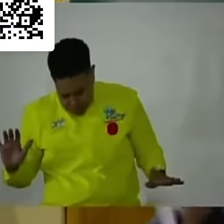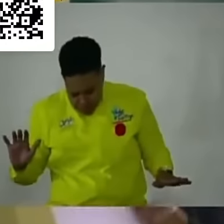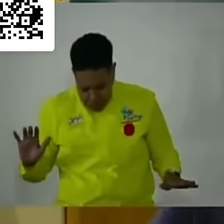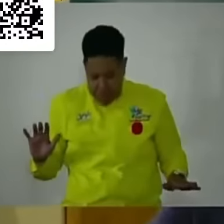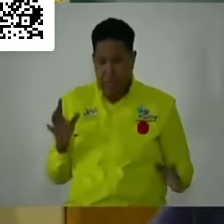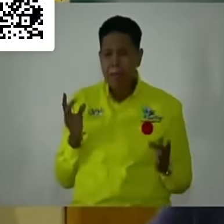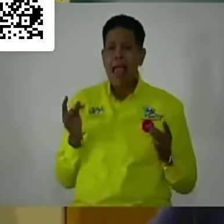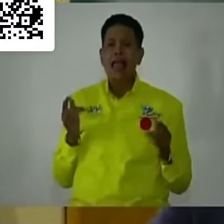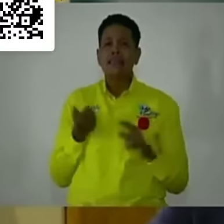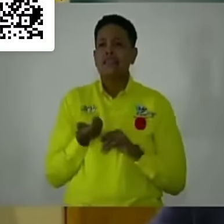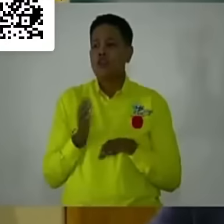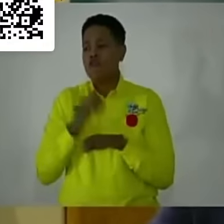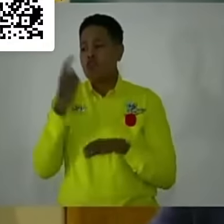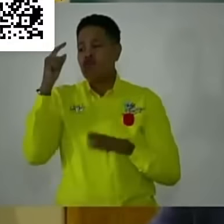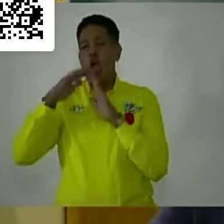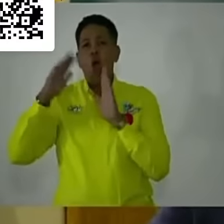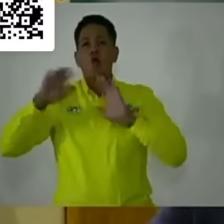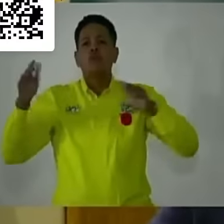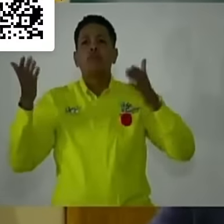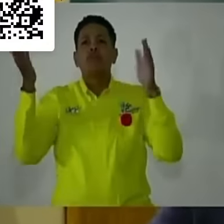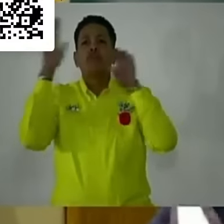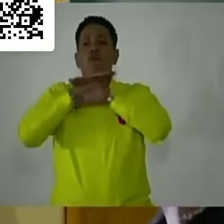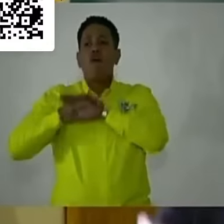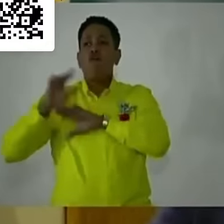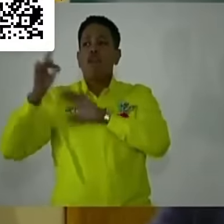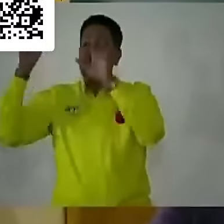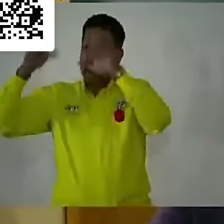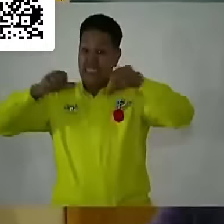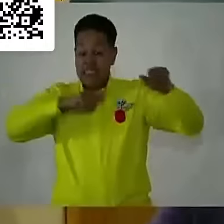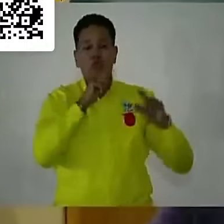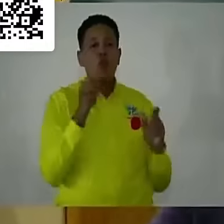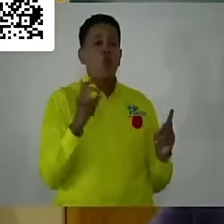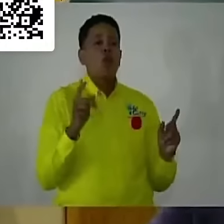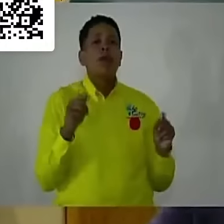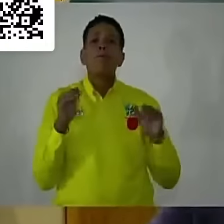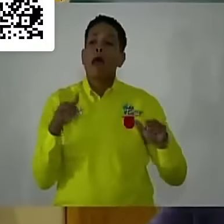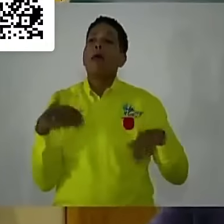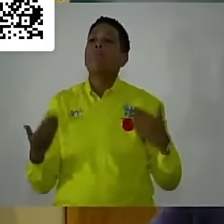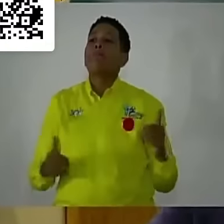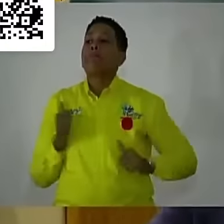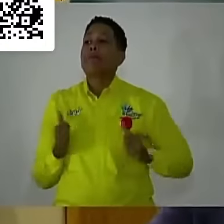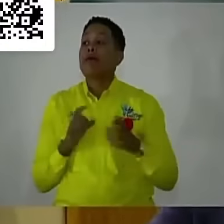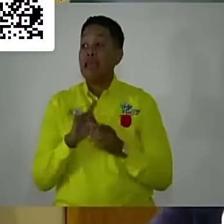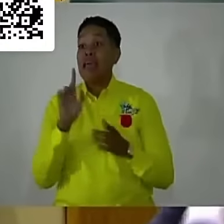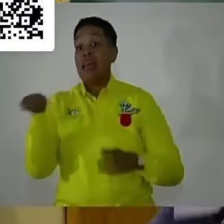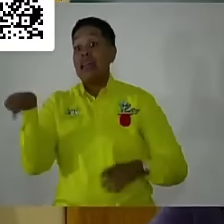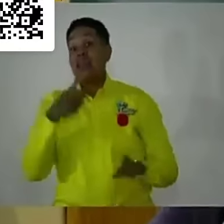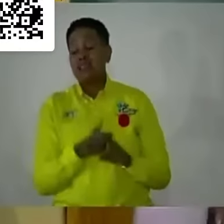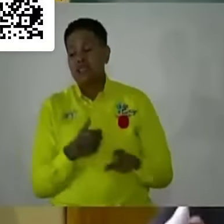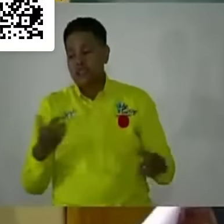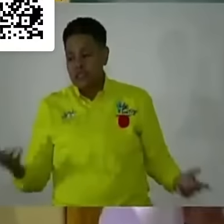plastic that covered the greenhouses. So they were able to quickly get back up and running. And they were the primary